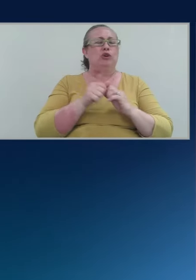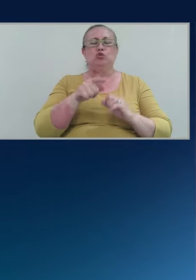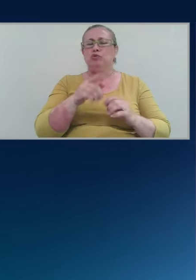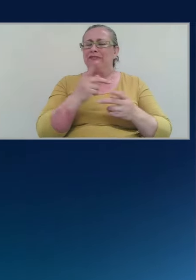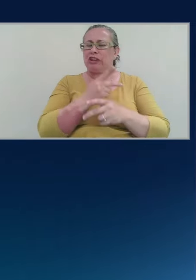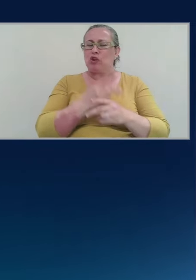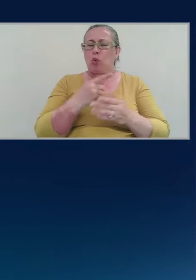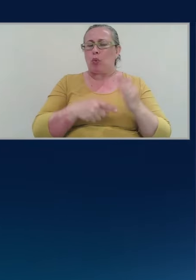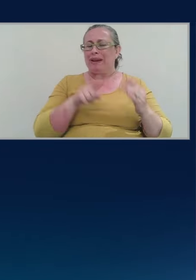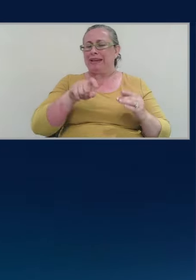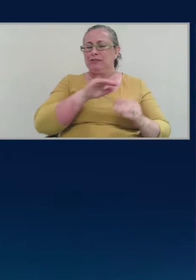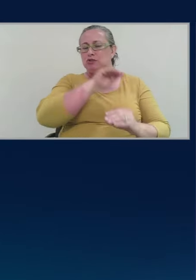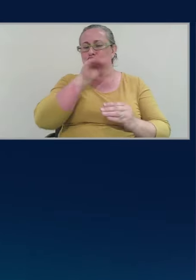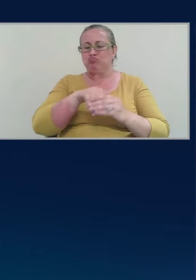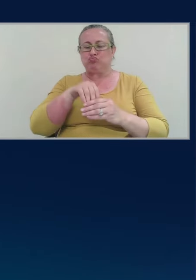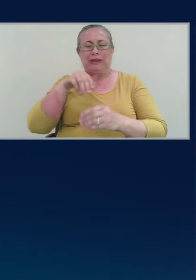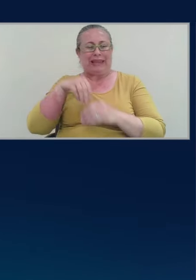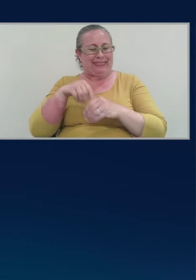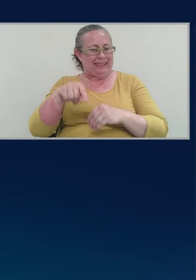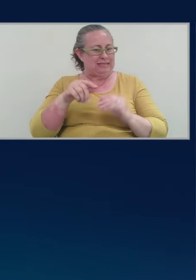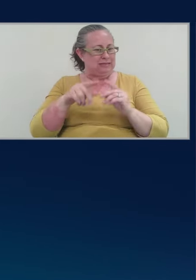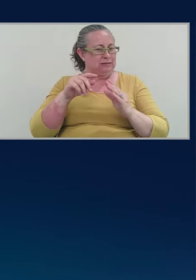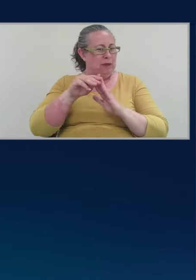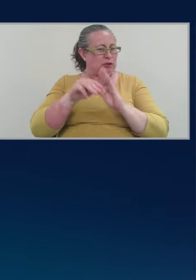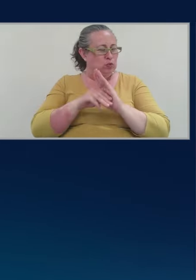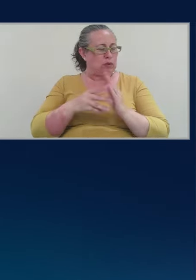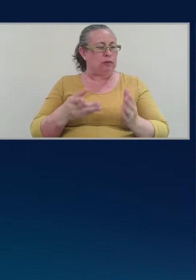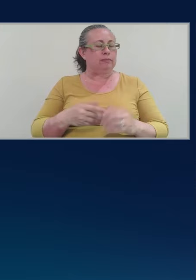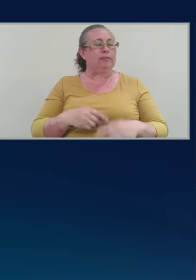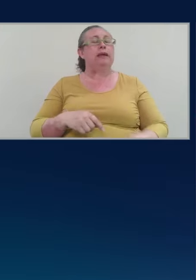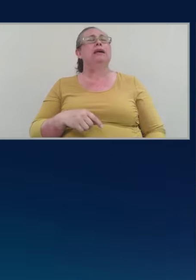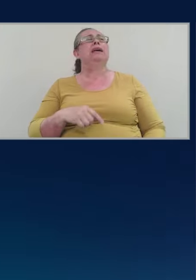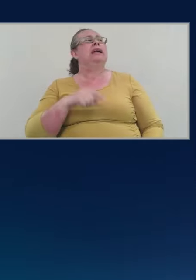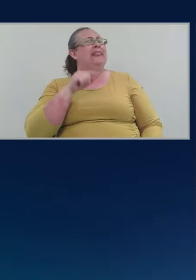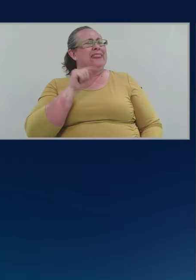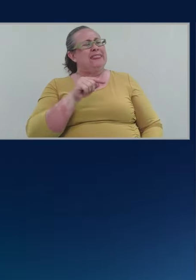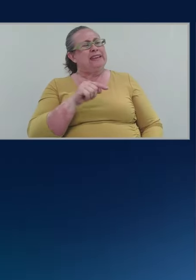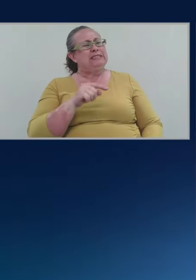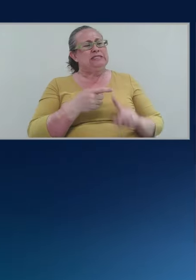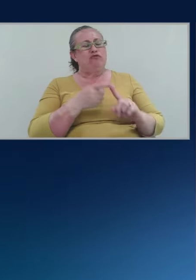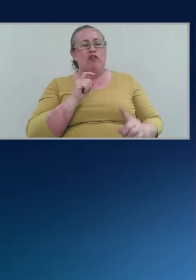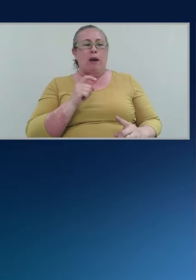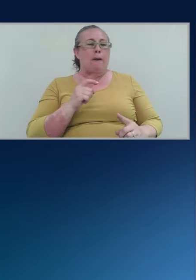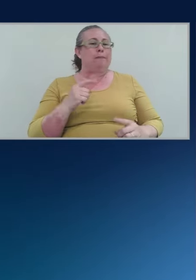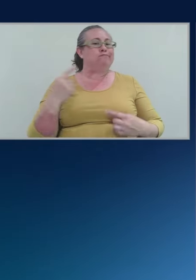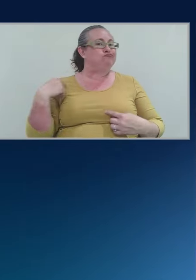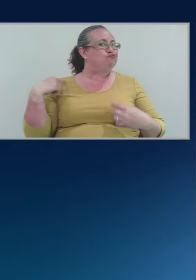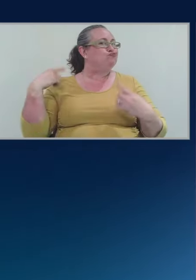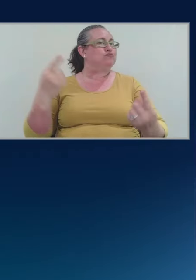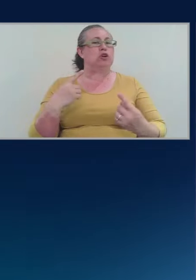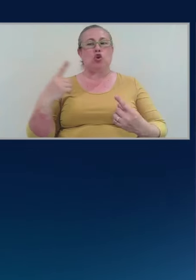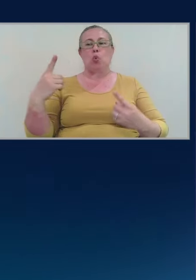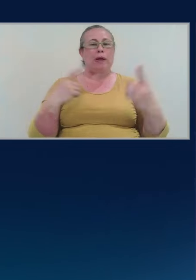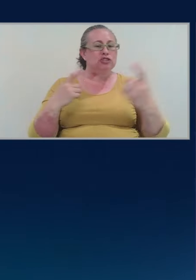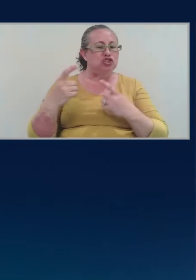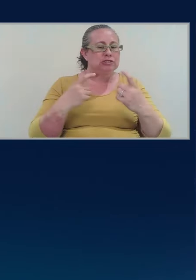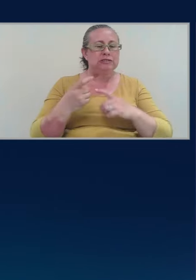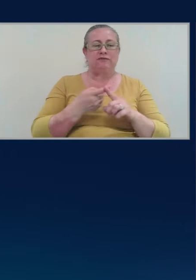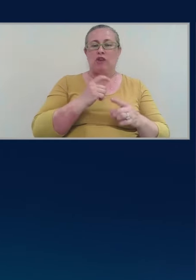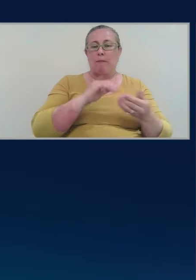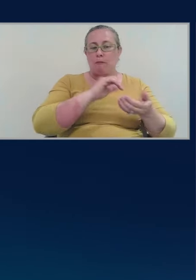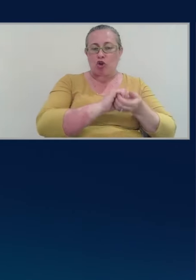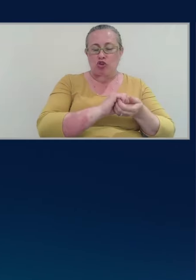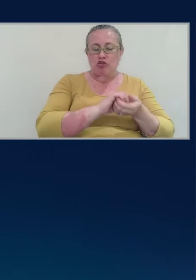go in here? So this comes from questions that have come from the partners that we've worked